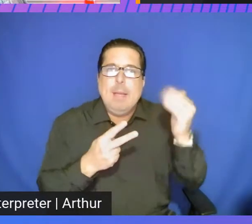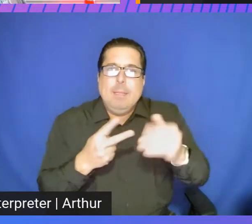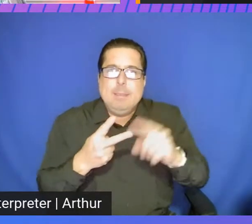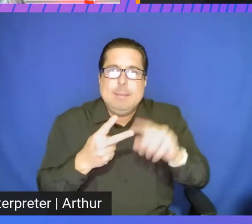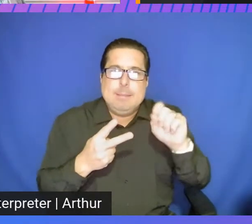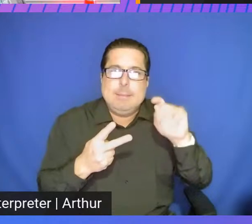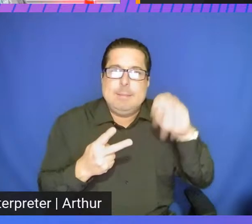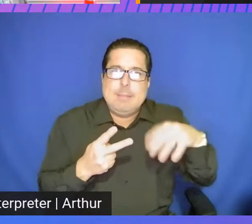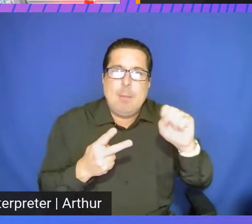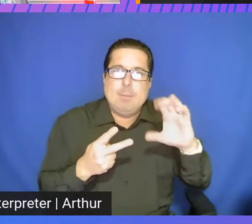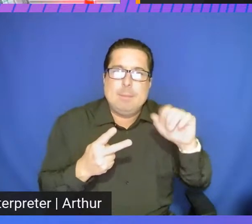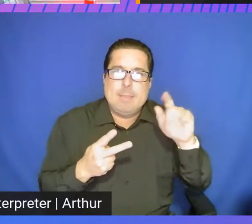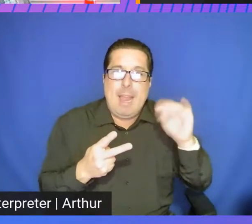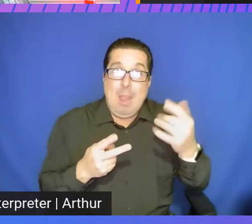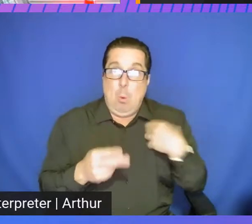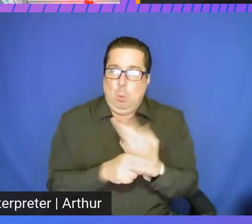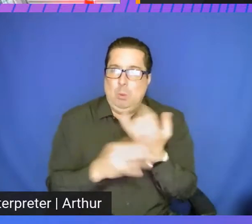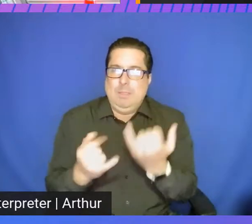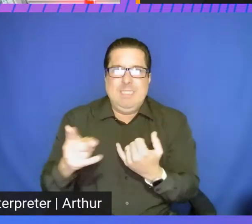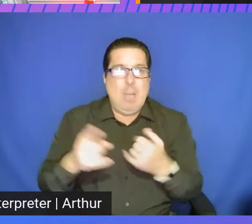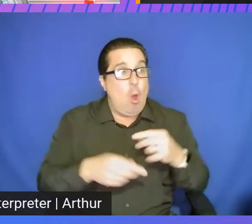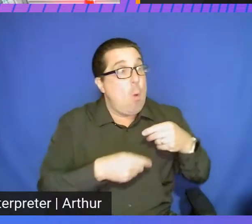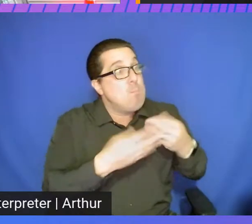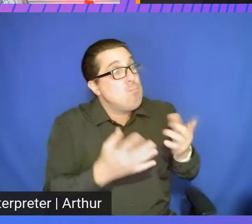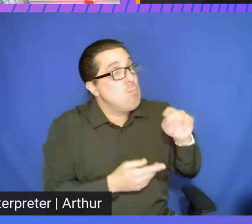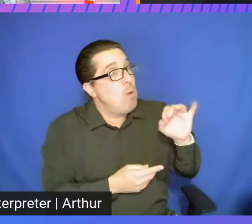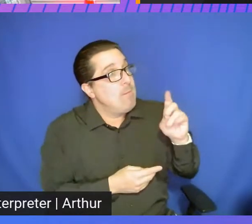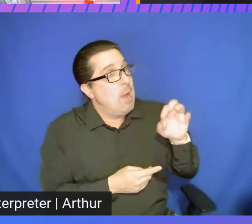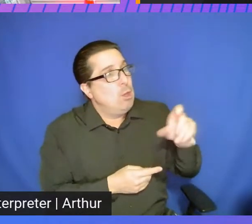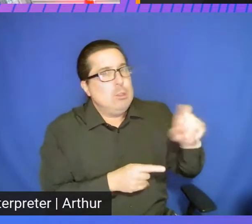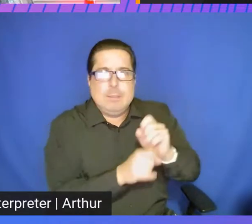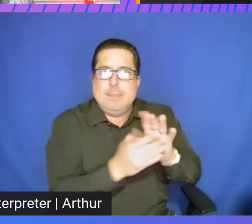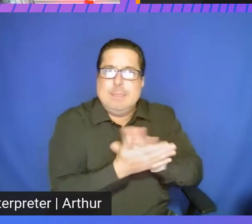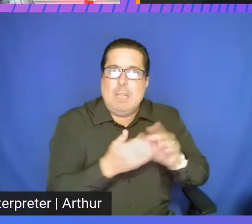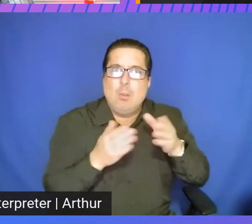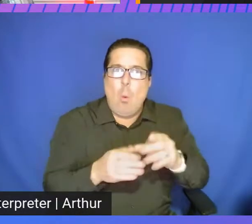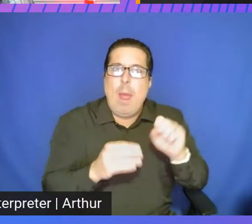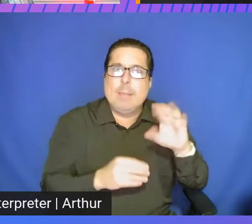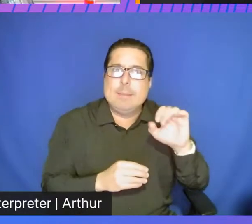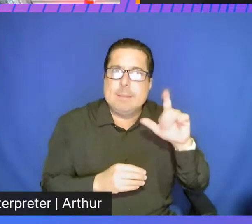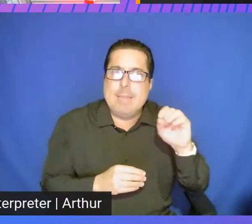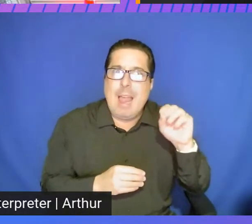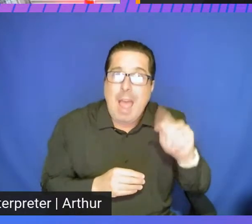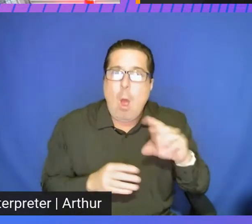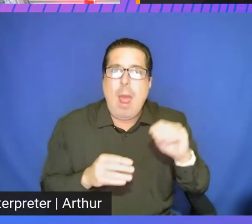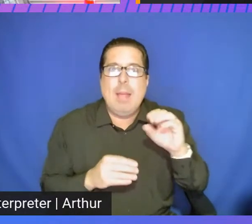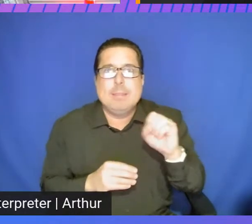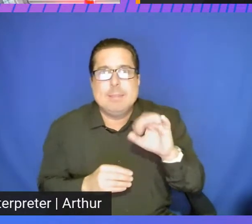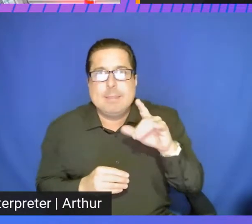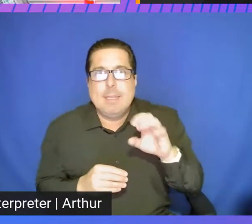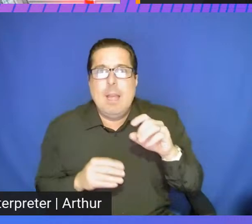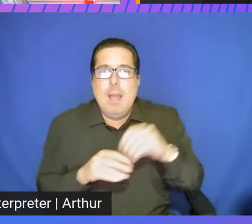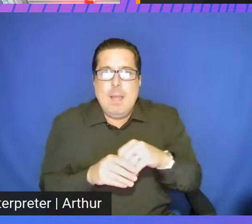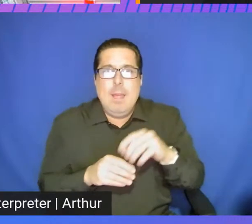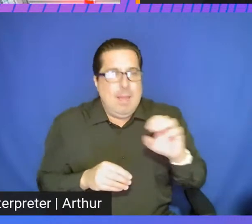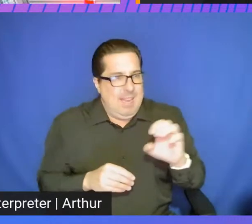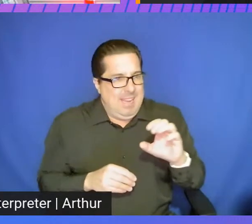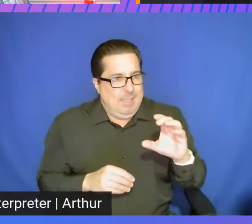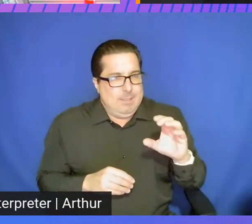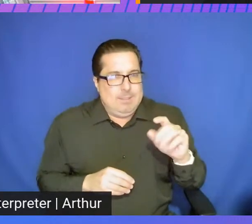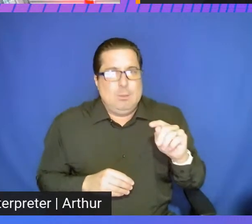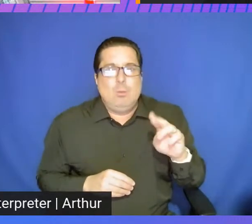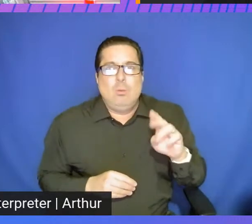Capacity providers provides a much nicer way to manage the scale out and scale in of EC2 instances in your cluster based on